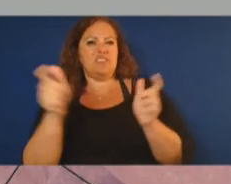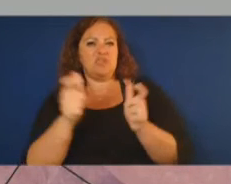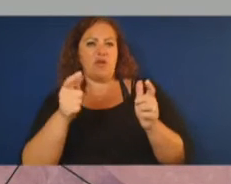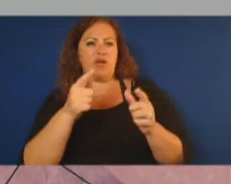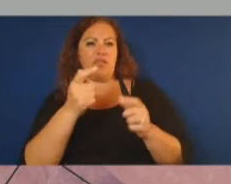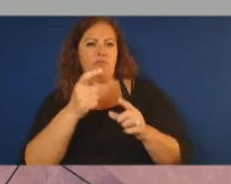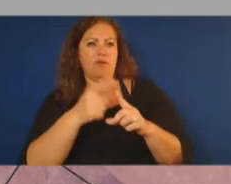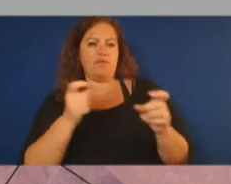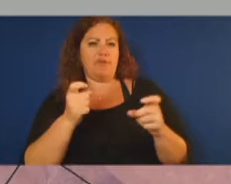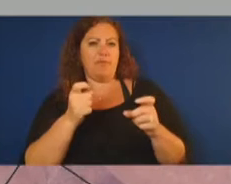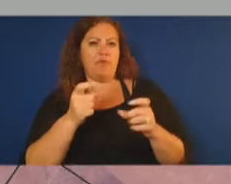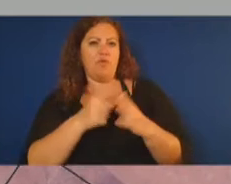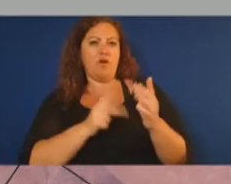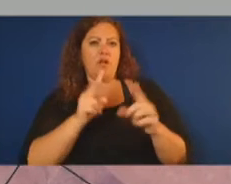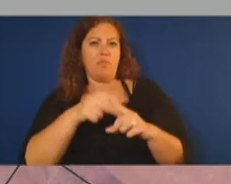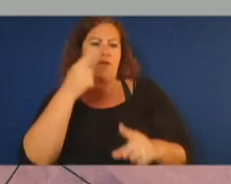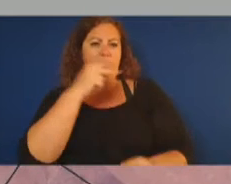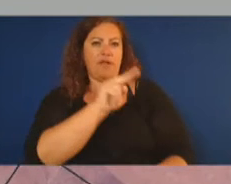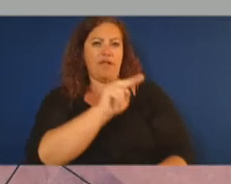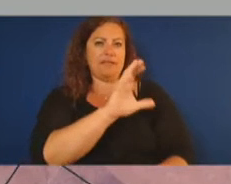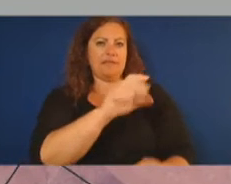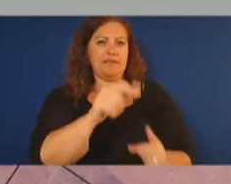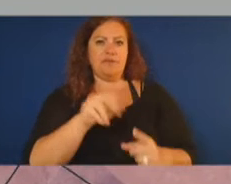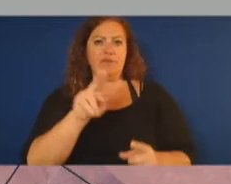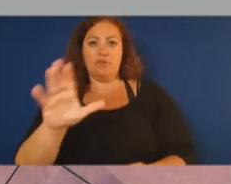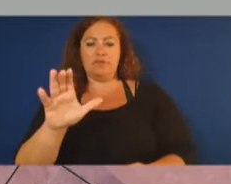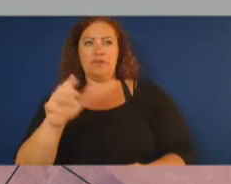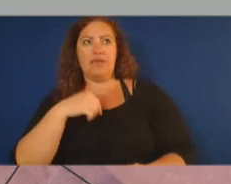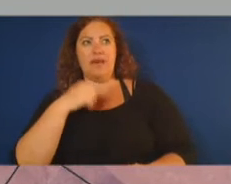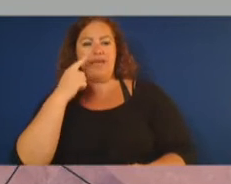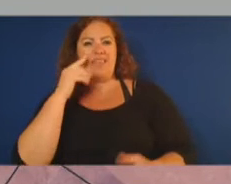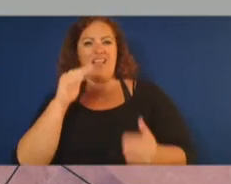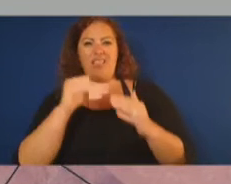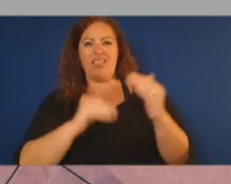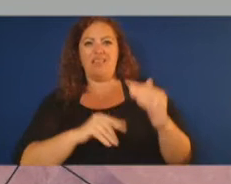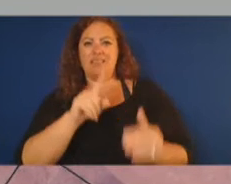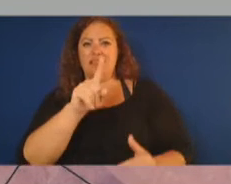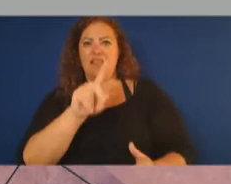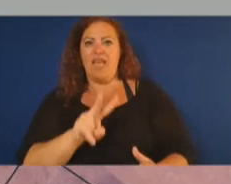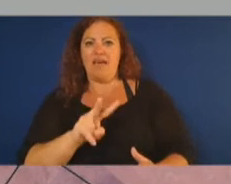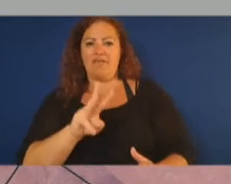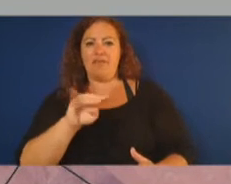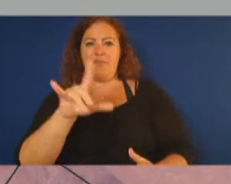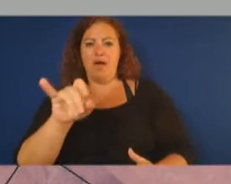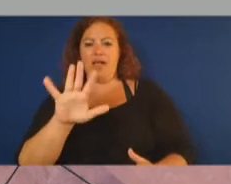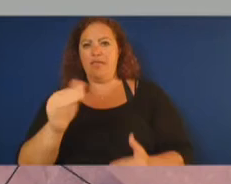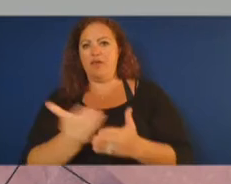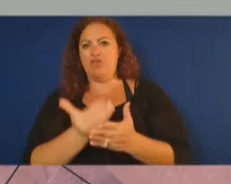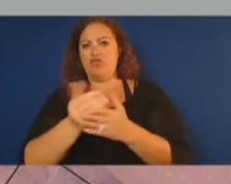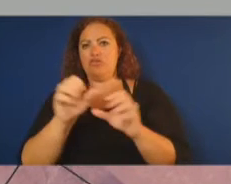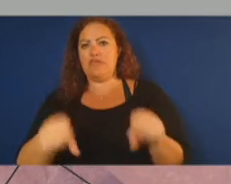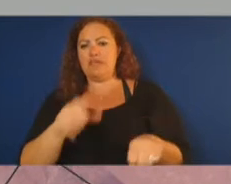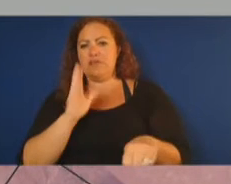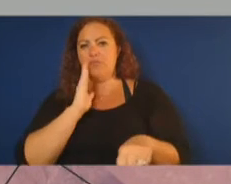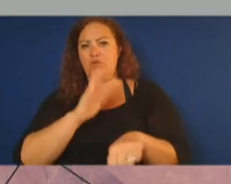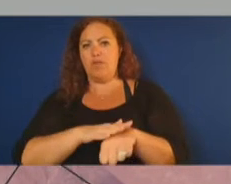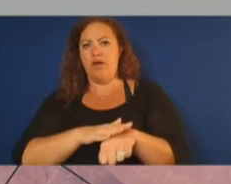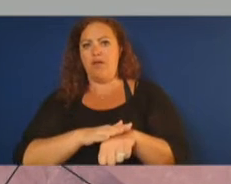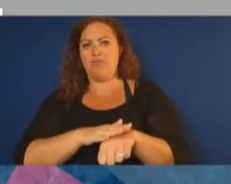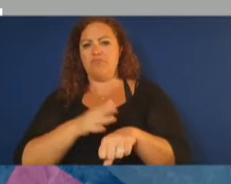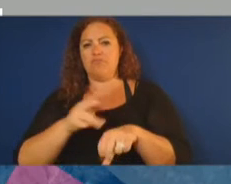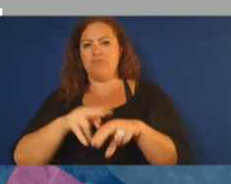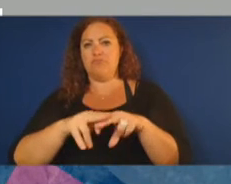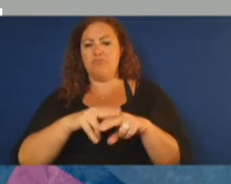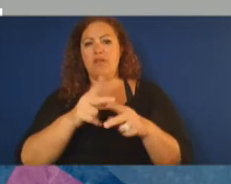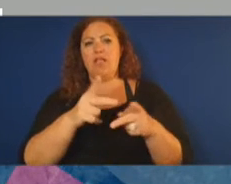would be applicable for NC to UC I think we're down to about less than a half mile to where that new station would would come online uh so the place type does